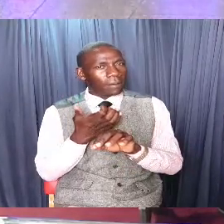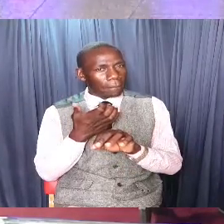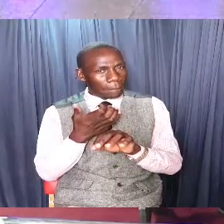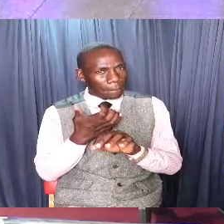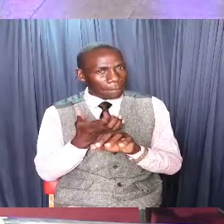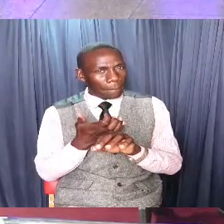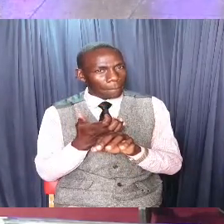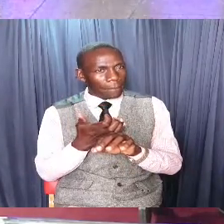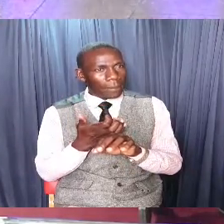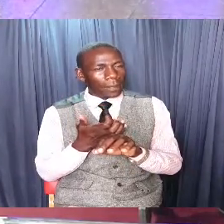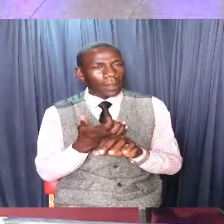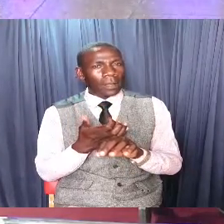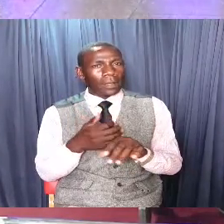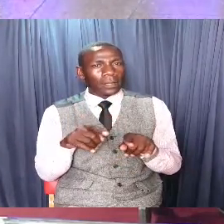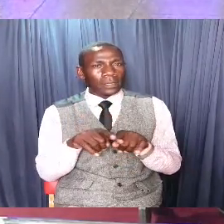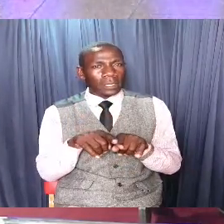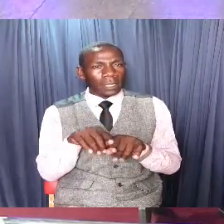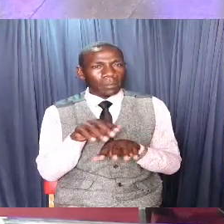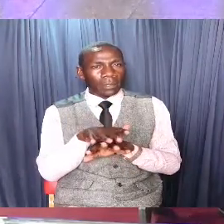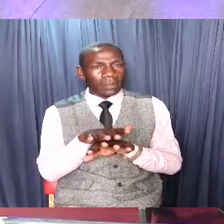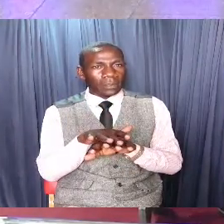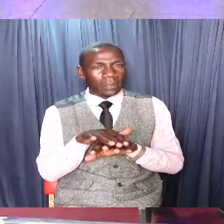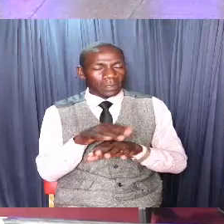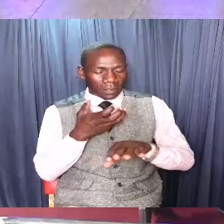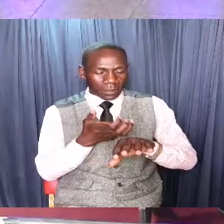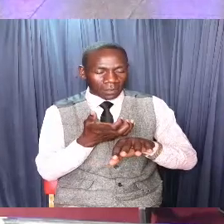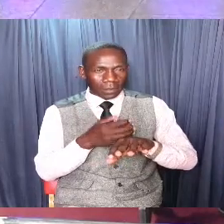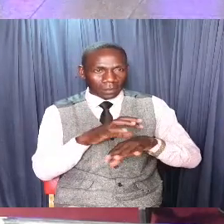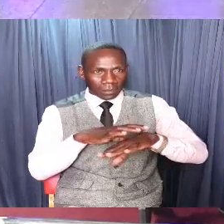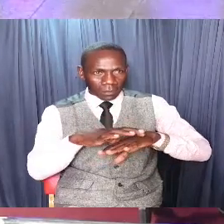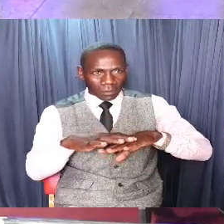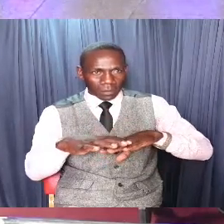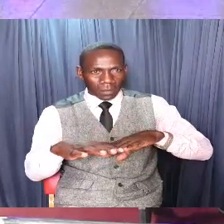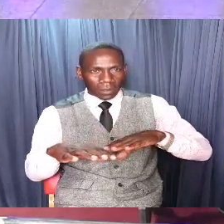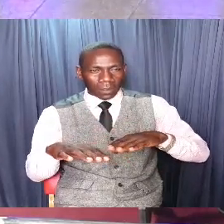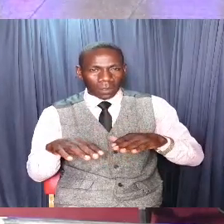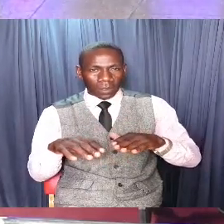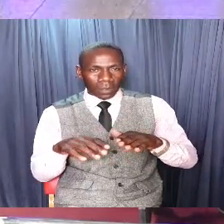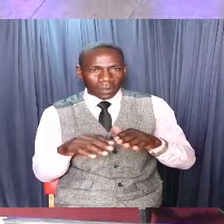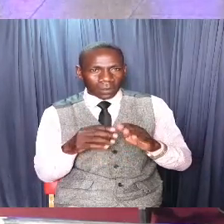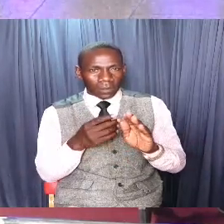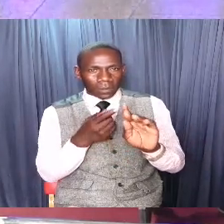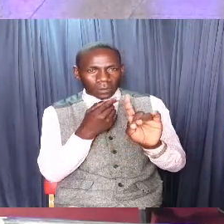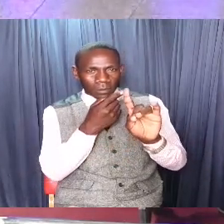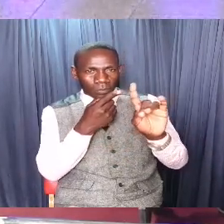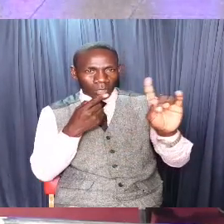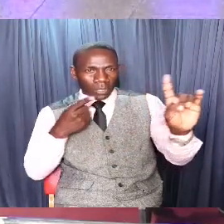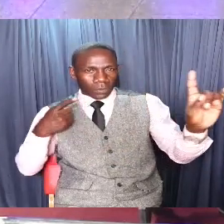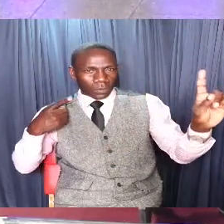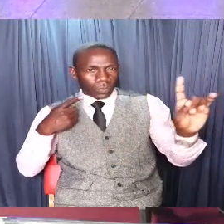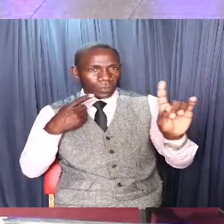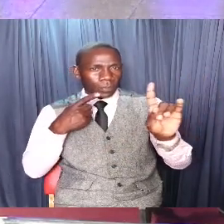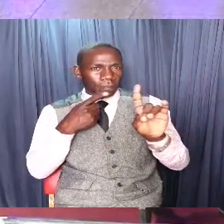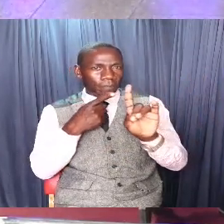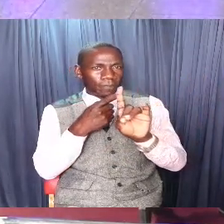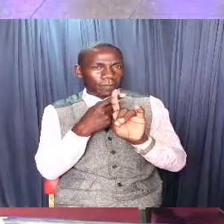ile scales za samaki. Like the fish scales in that arrangement. Sasa ikaje kainua hivi kaingia gani? Now the weapon came